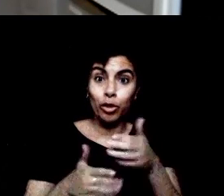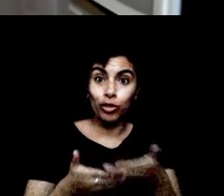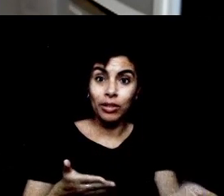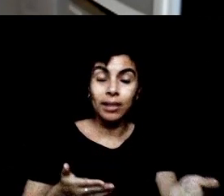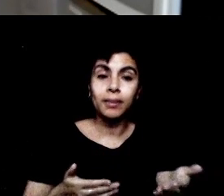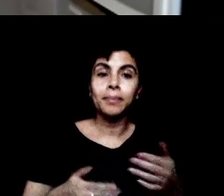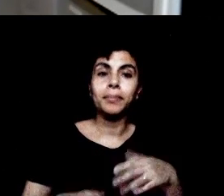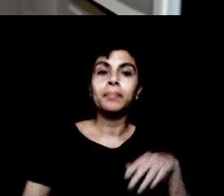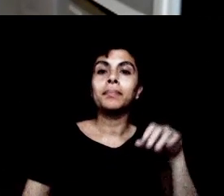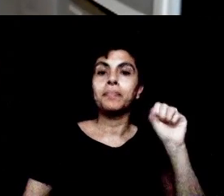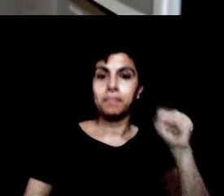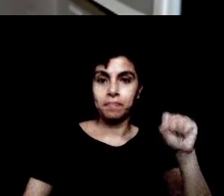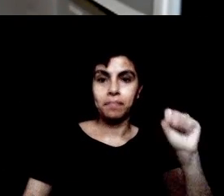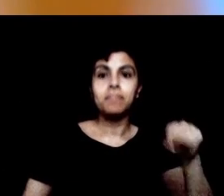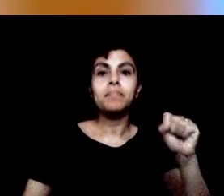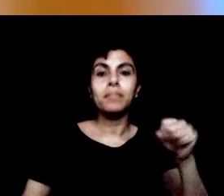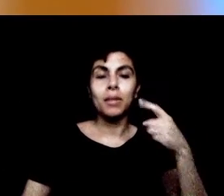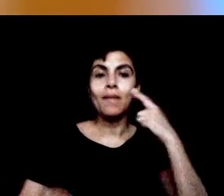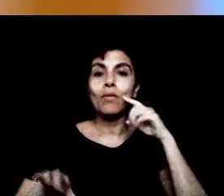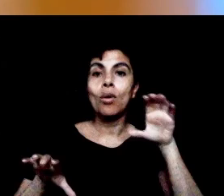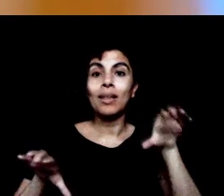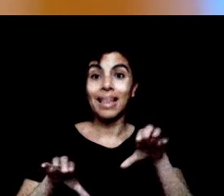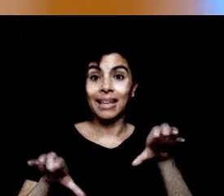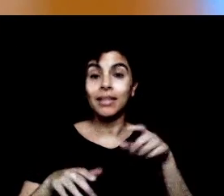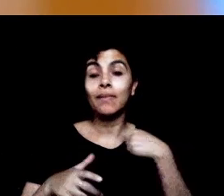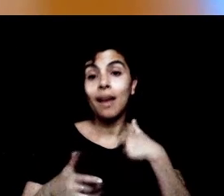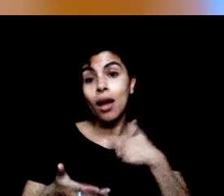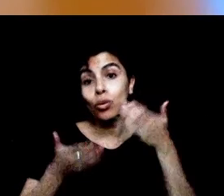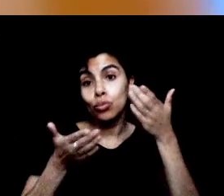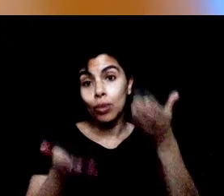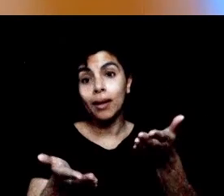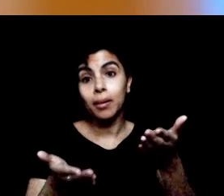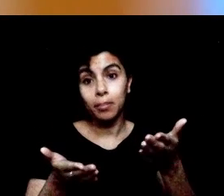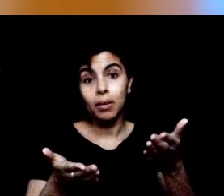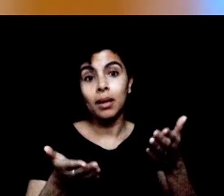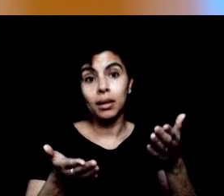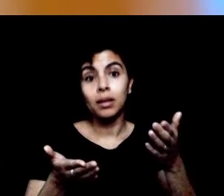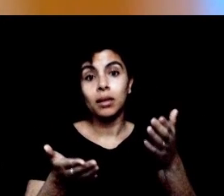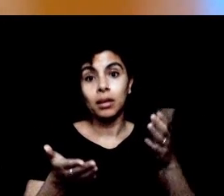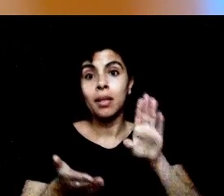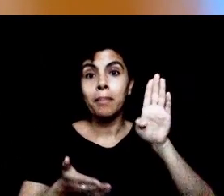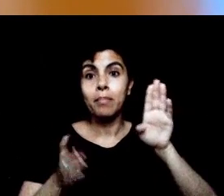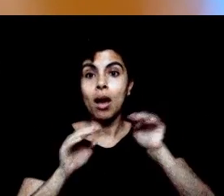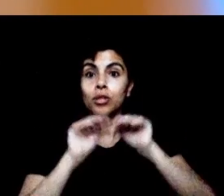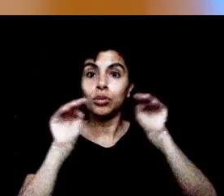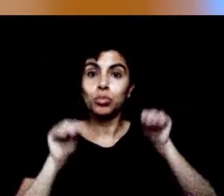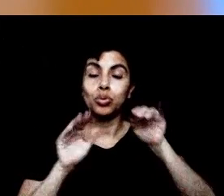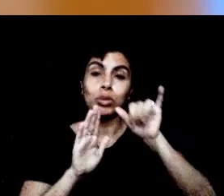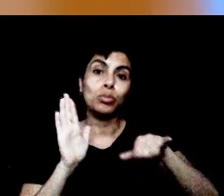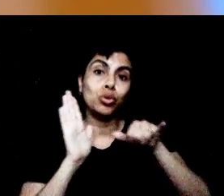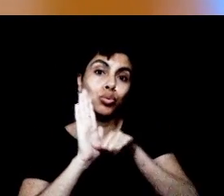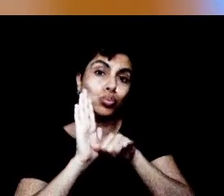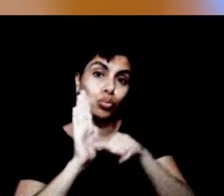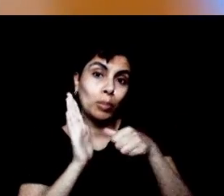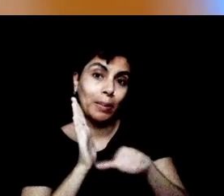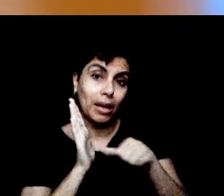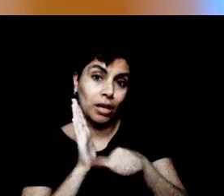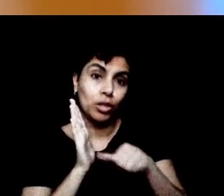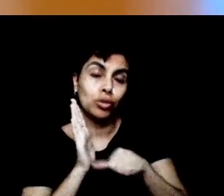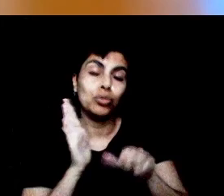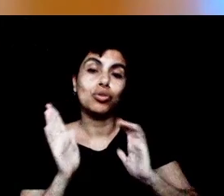things? Yeah. For the actual activities, I would recommend looking at the Boston Children's Museum YouTube